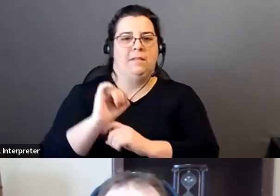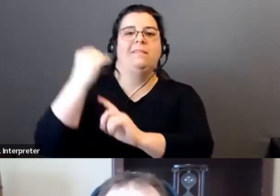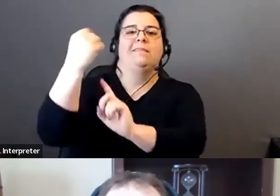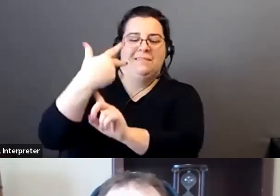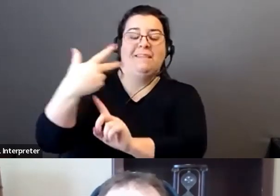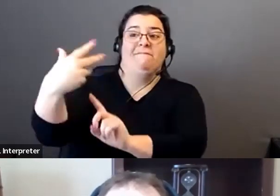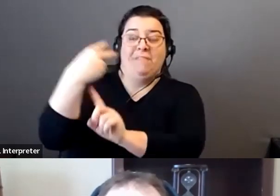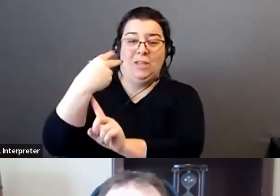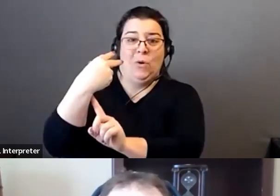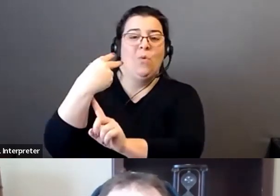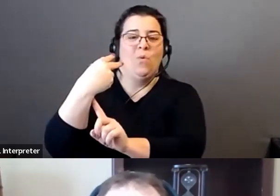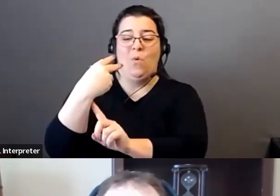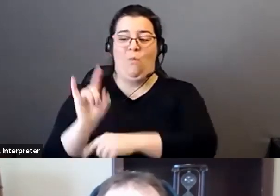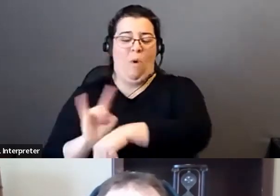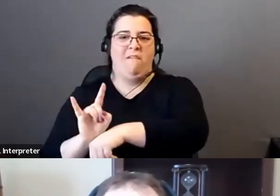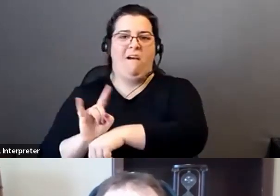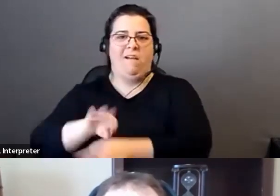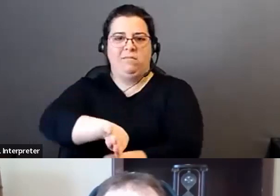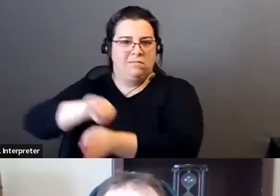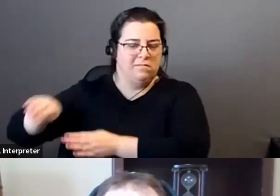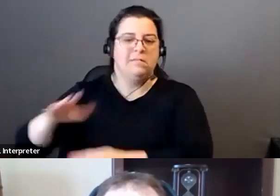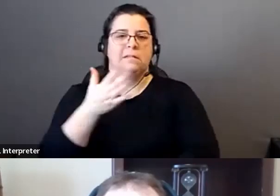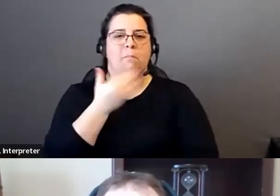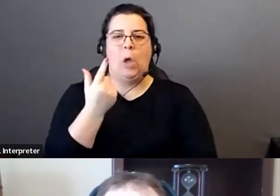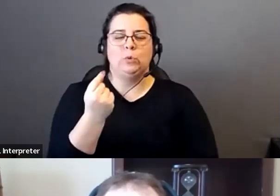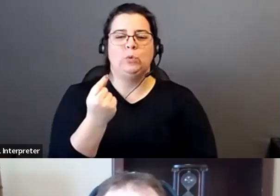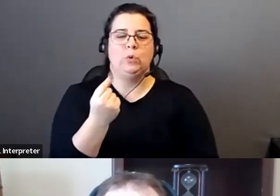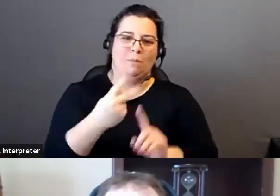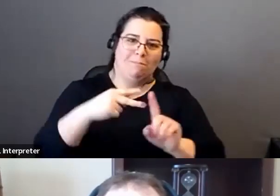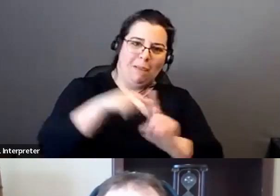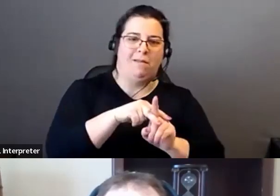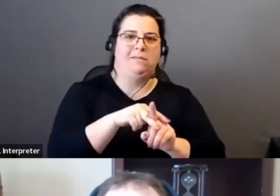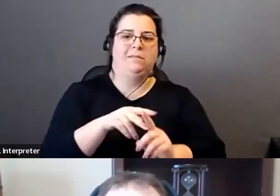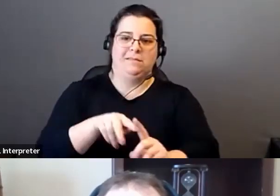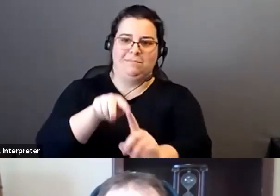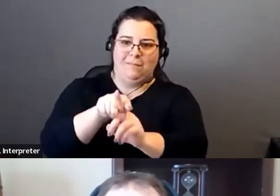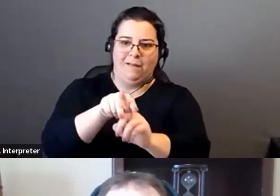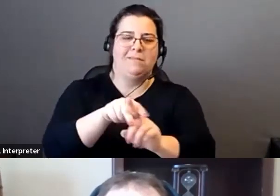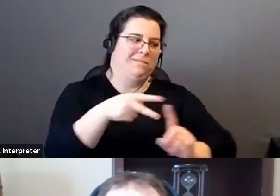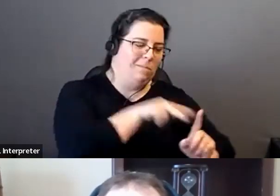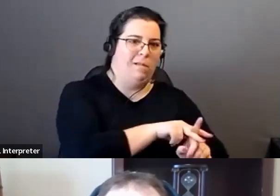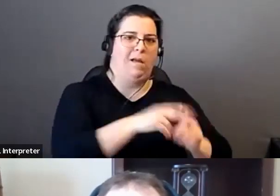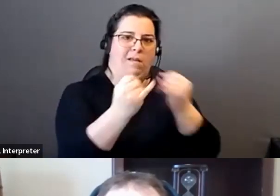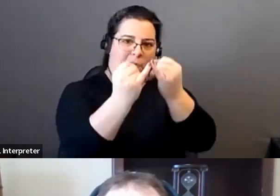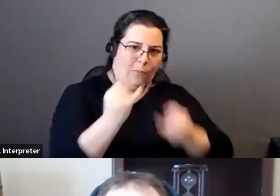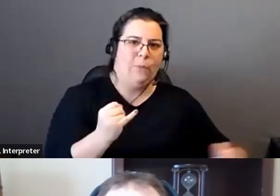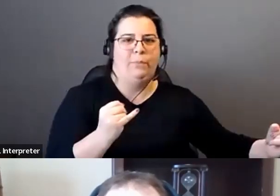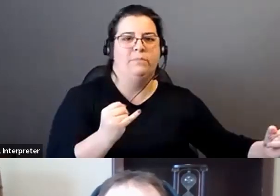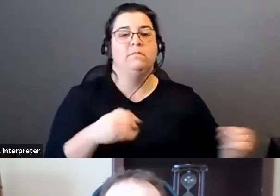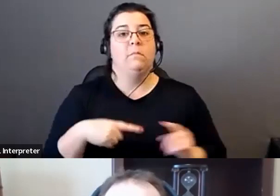too. If you're going to do a video podcast, strongly recommend your guests have a direct internet